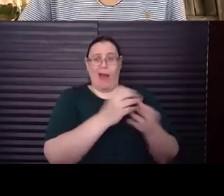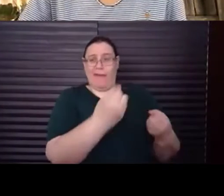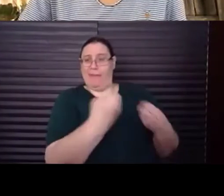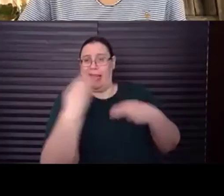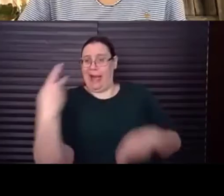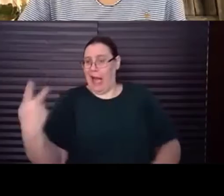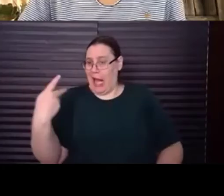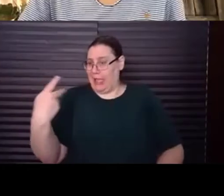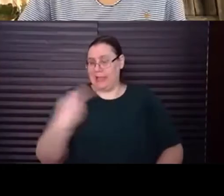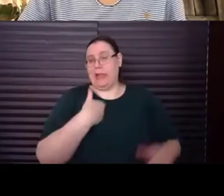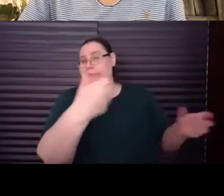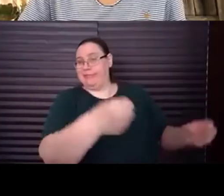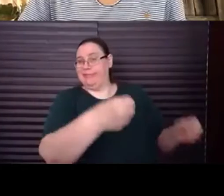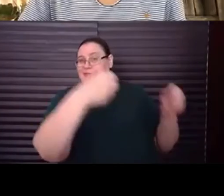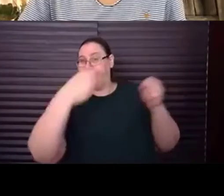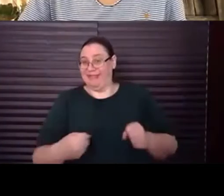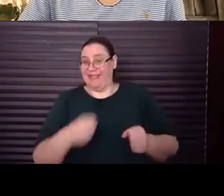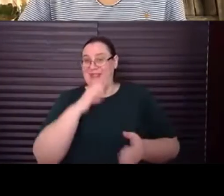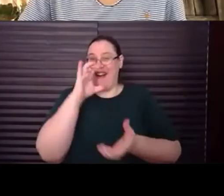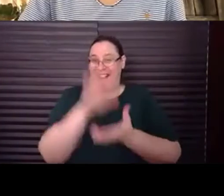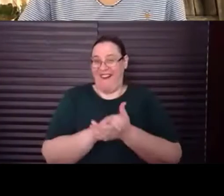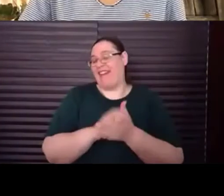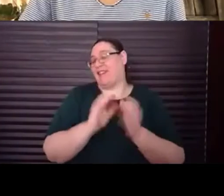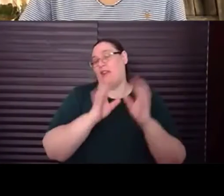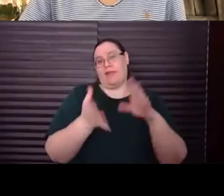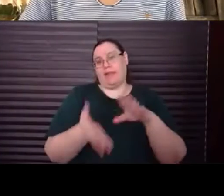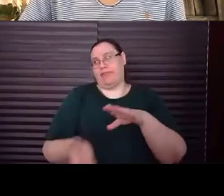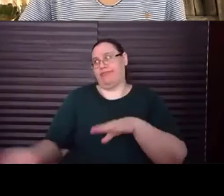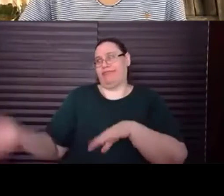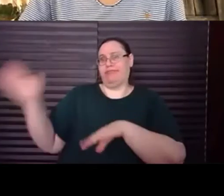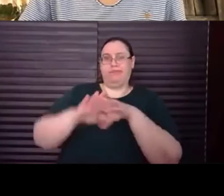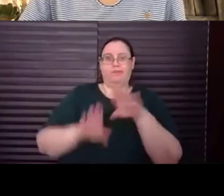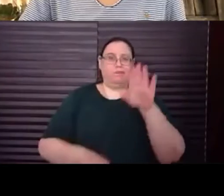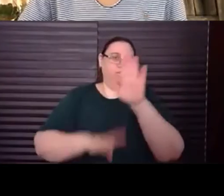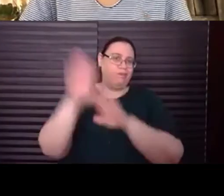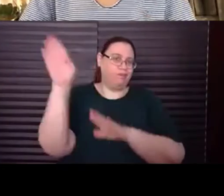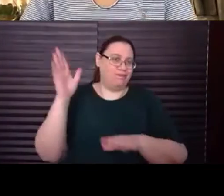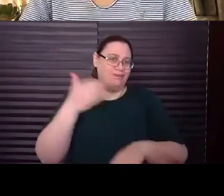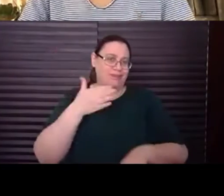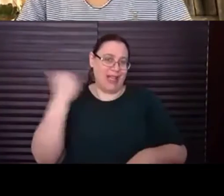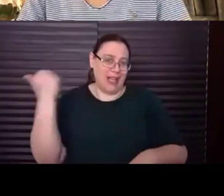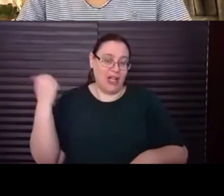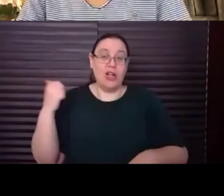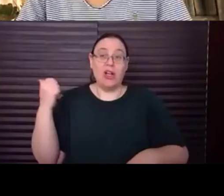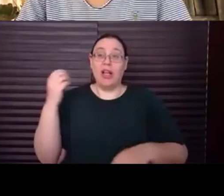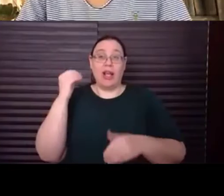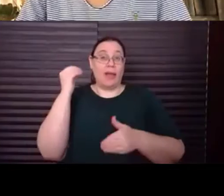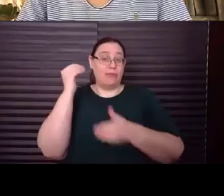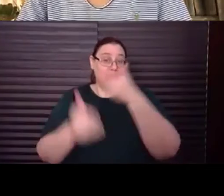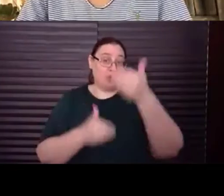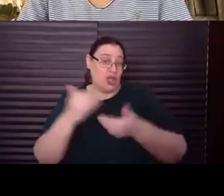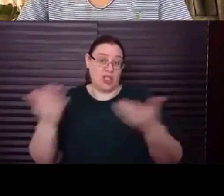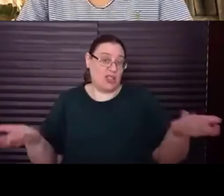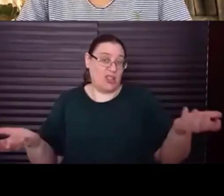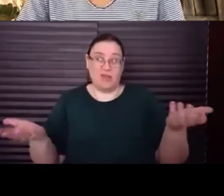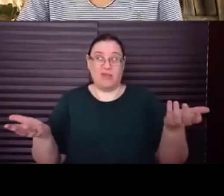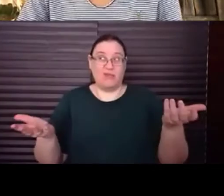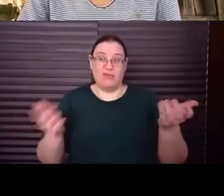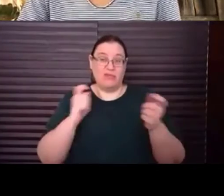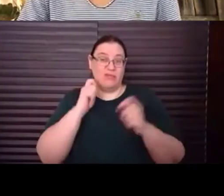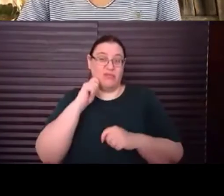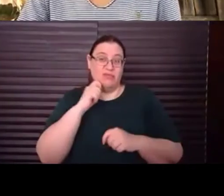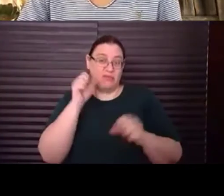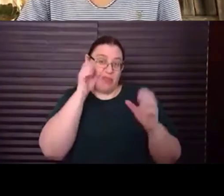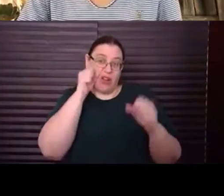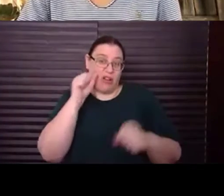as we brought them in, it obviously bumped it up a notch. And the process, was awesome.